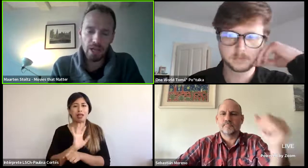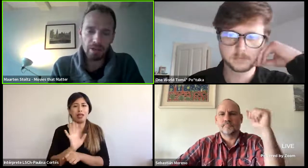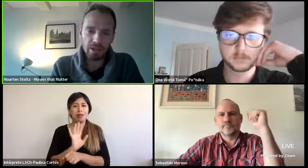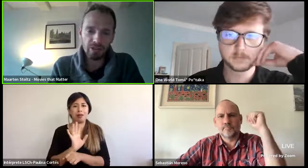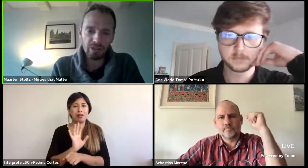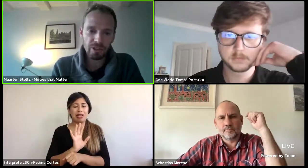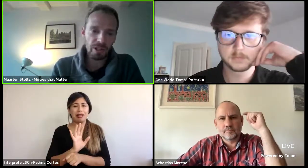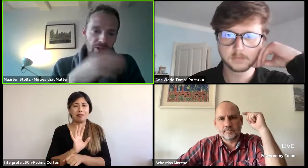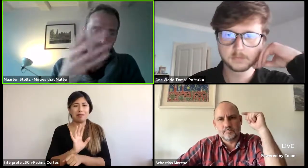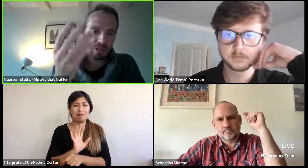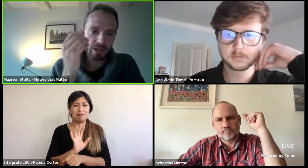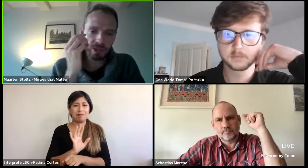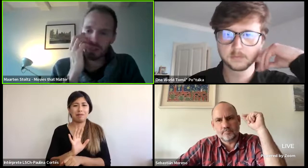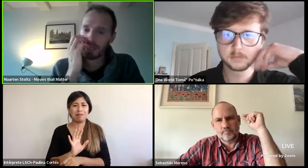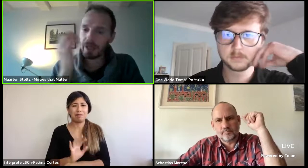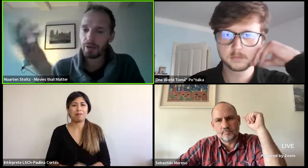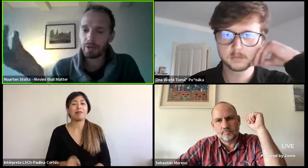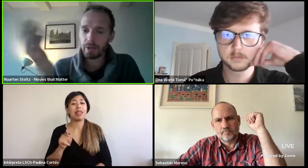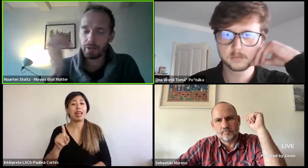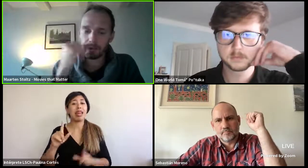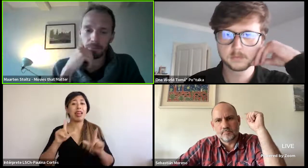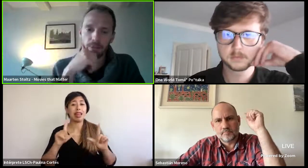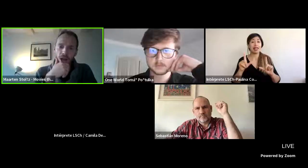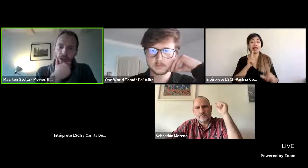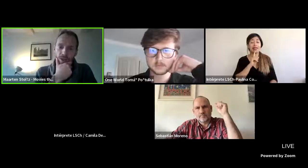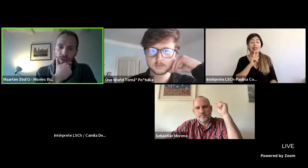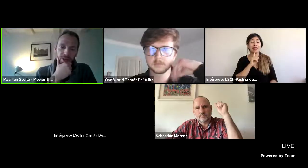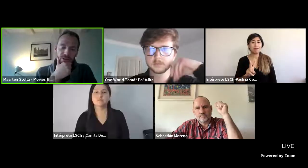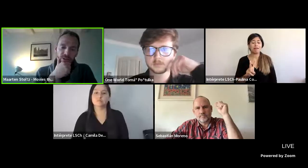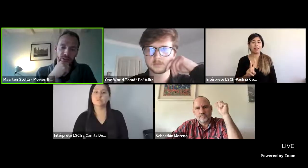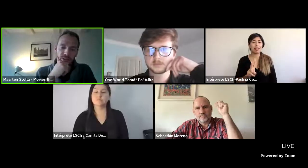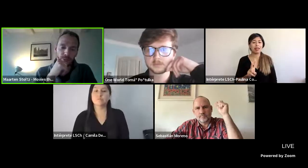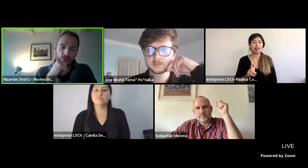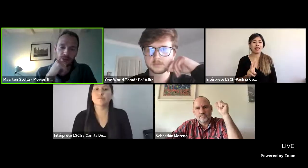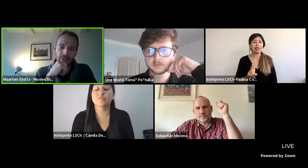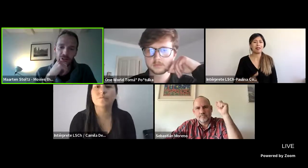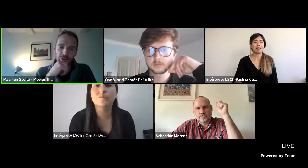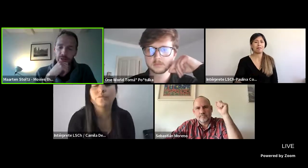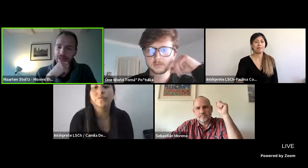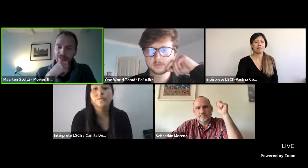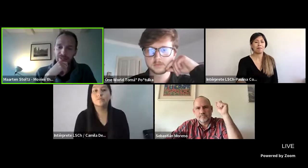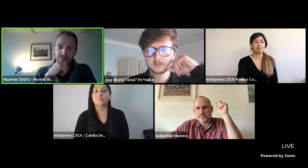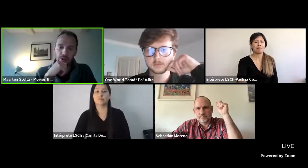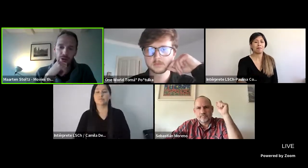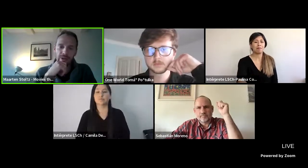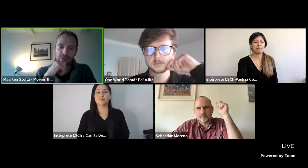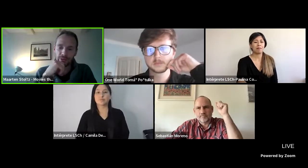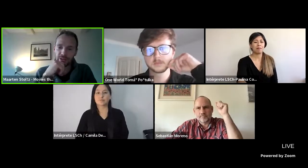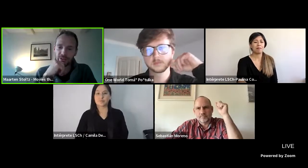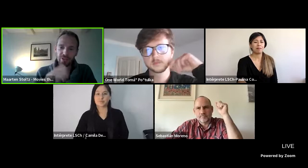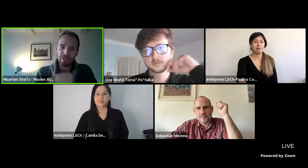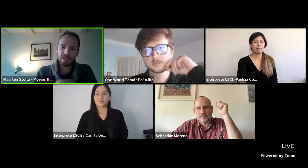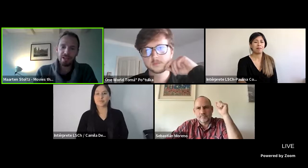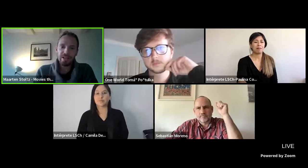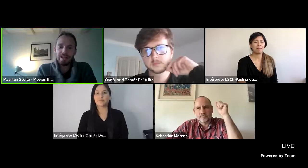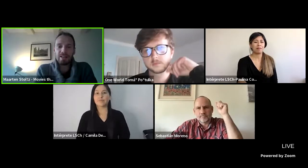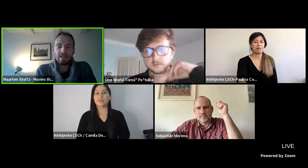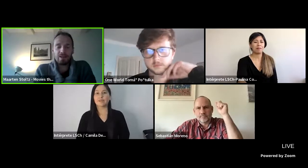not sure how it is in Chile or in Prague, but human rights related